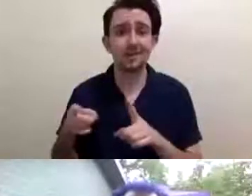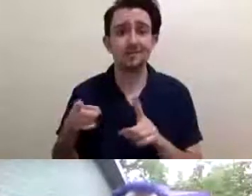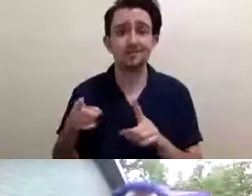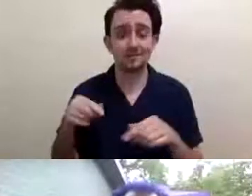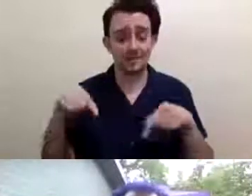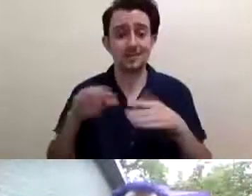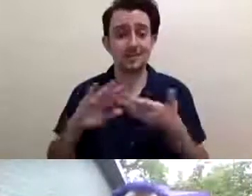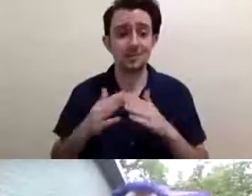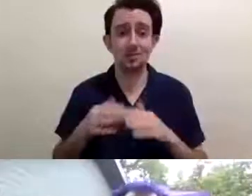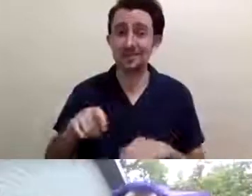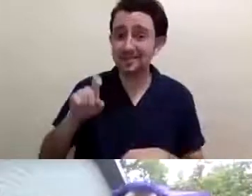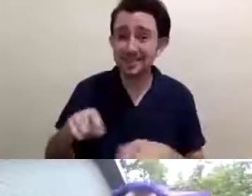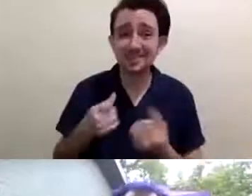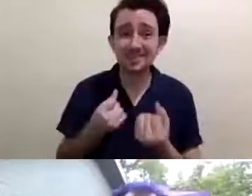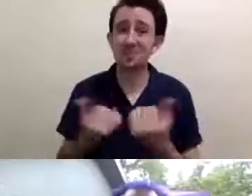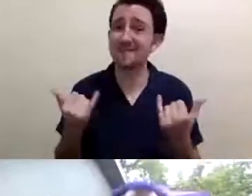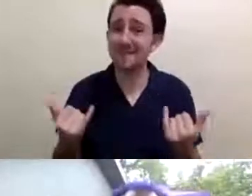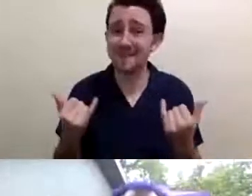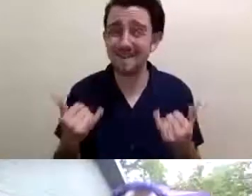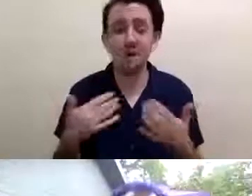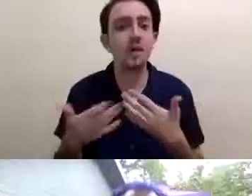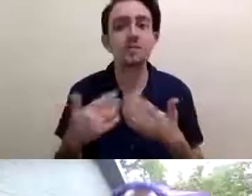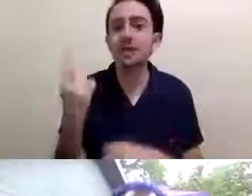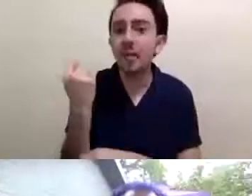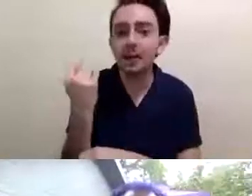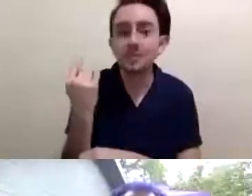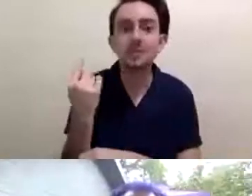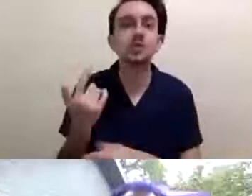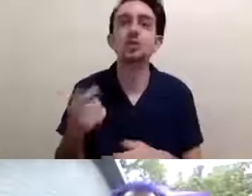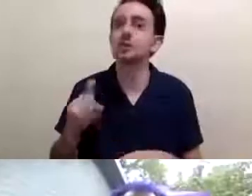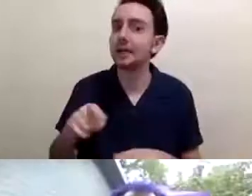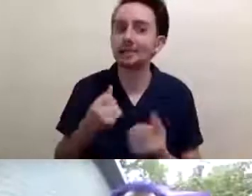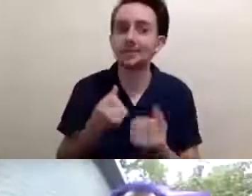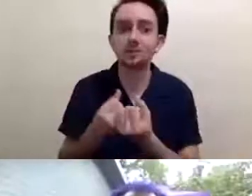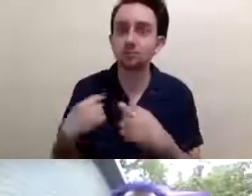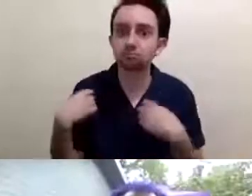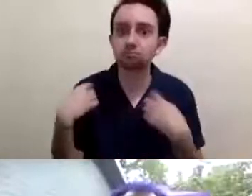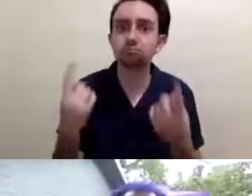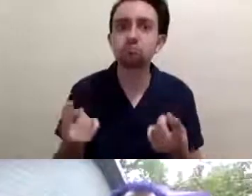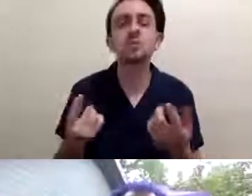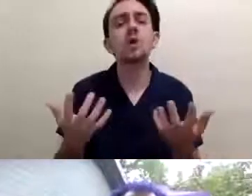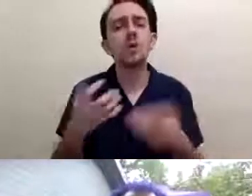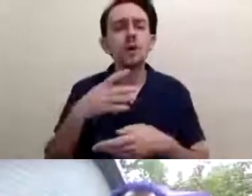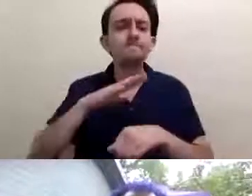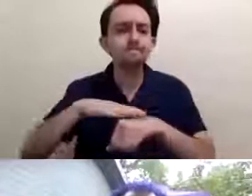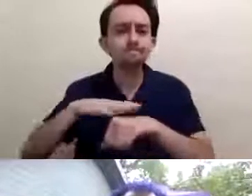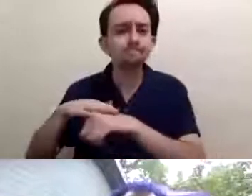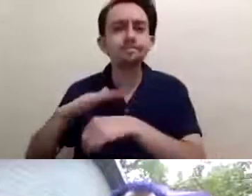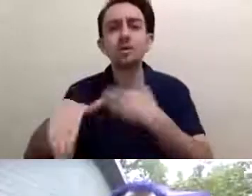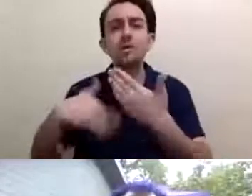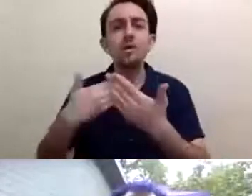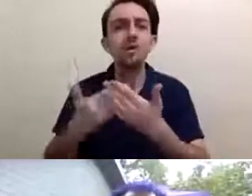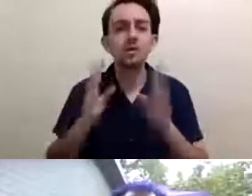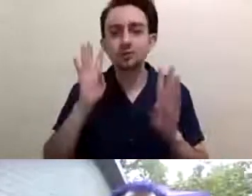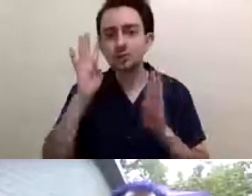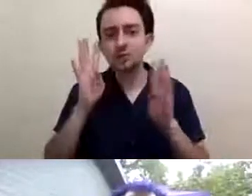need support yesterday and a year ago. I want to caution all of us as creative people to not just snowball and